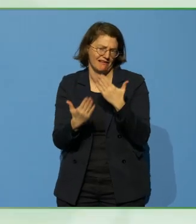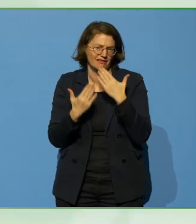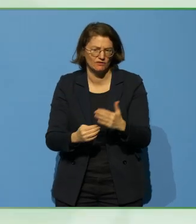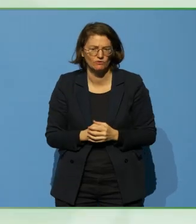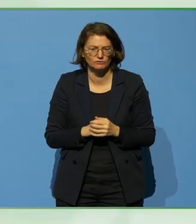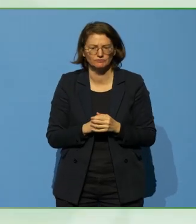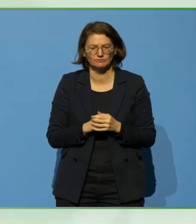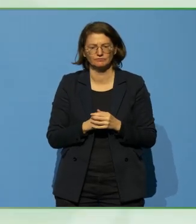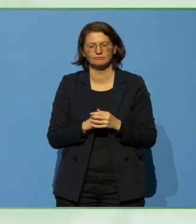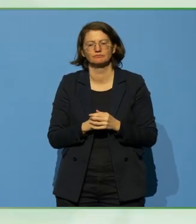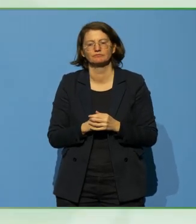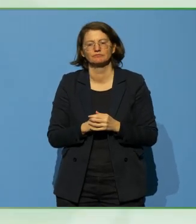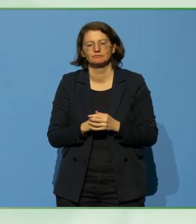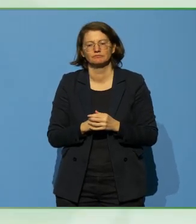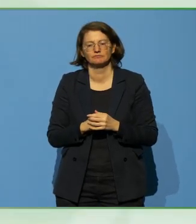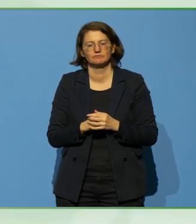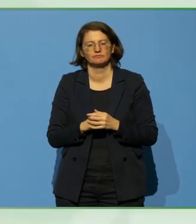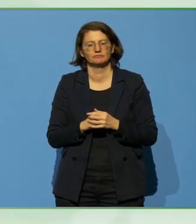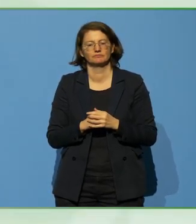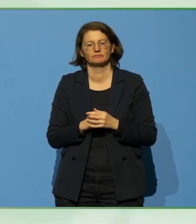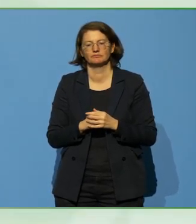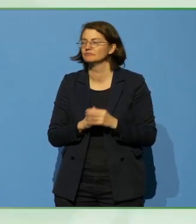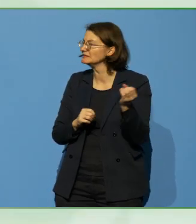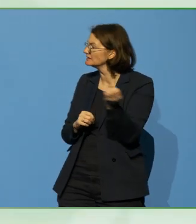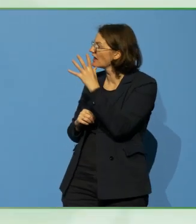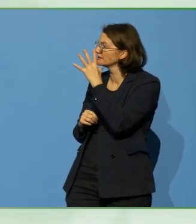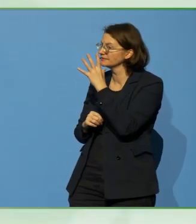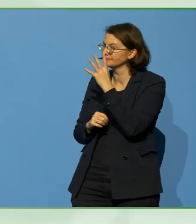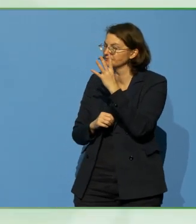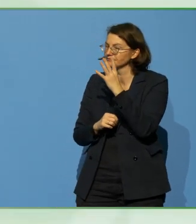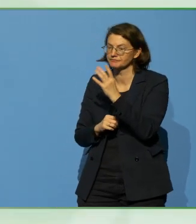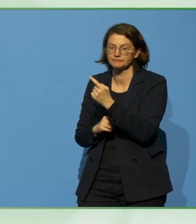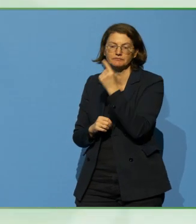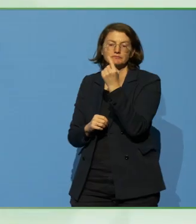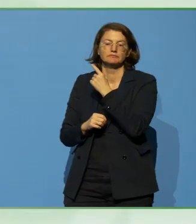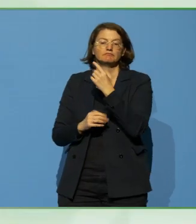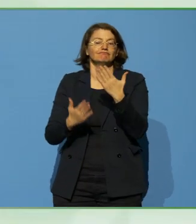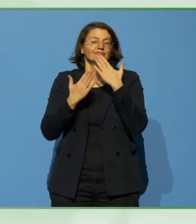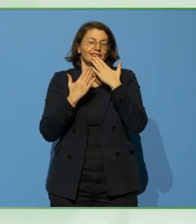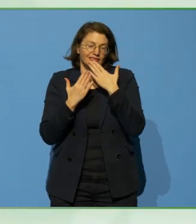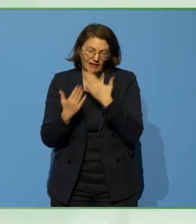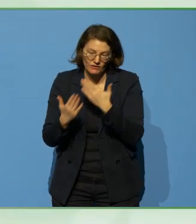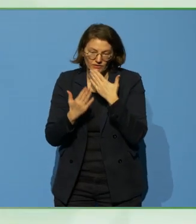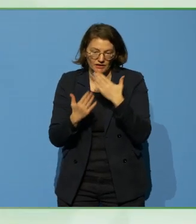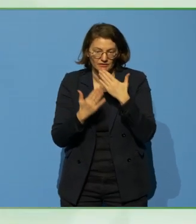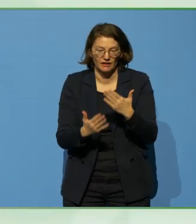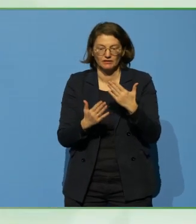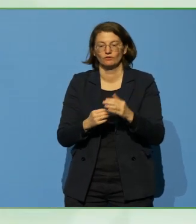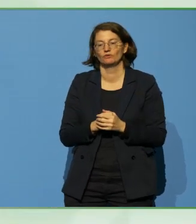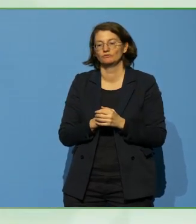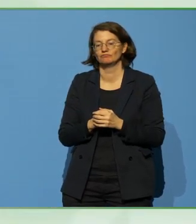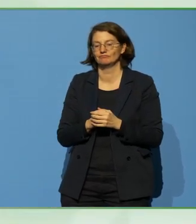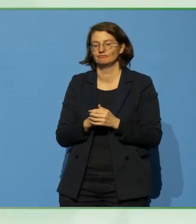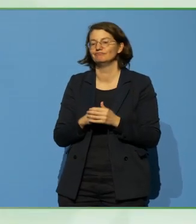are on our way to gather more input with a survey we are conducting, the only restriction being